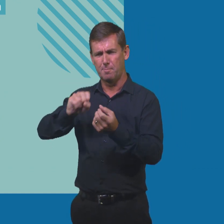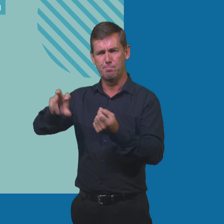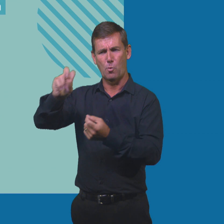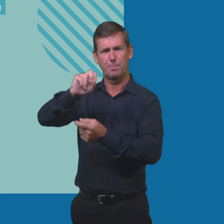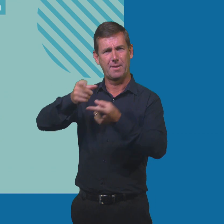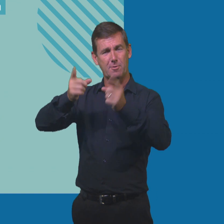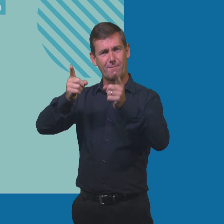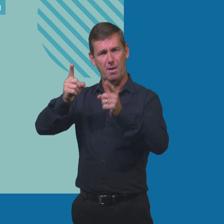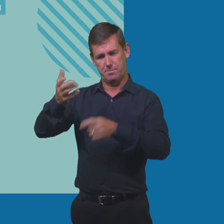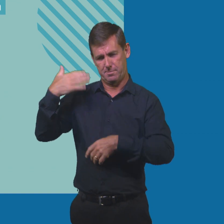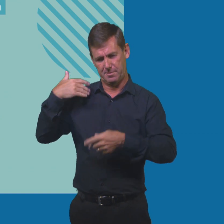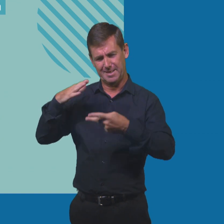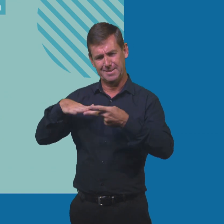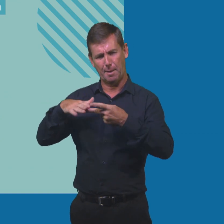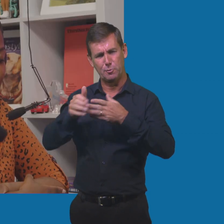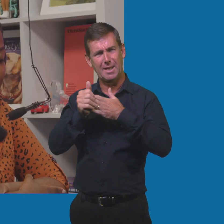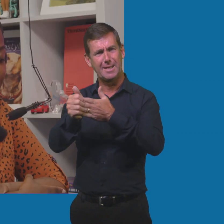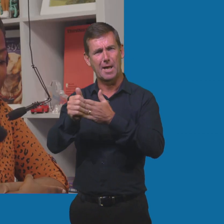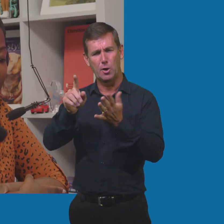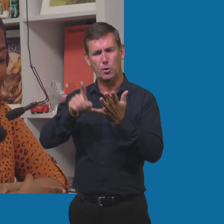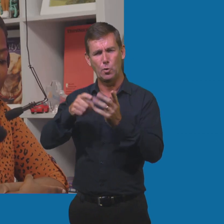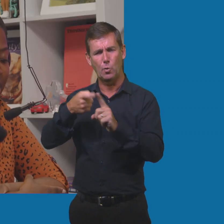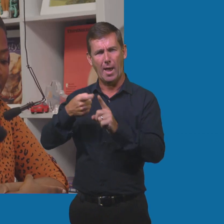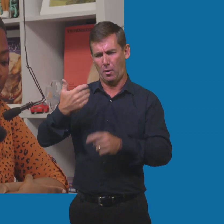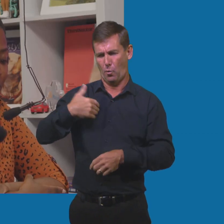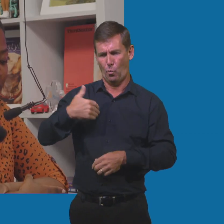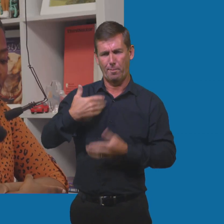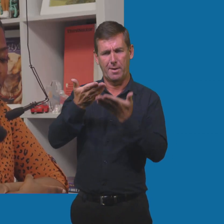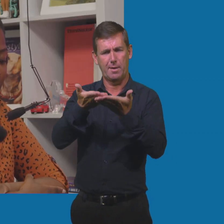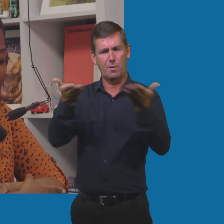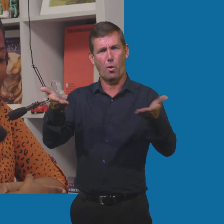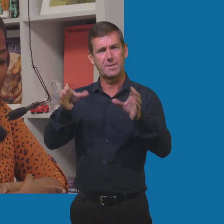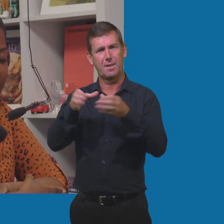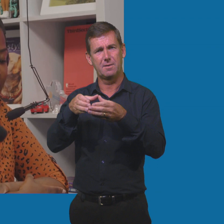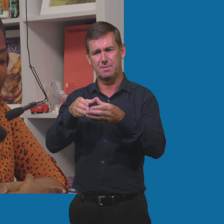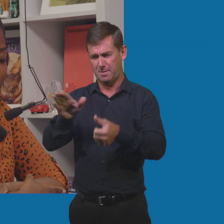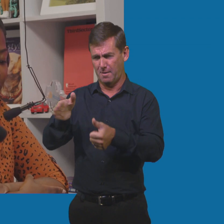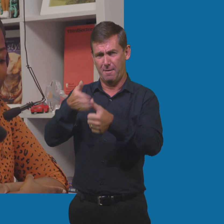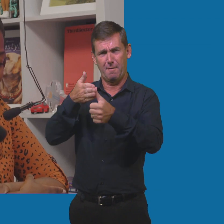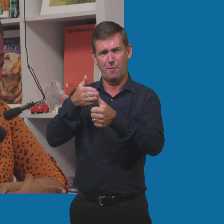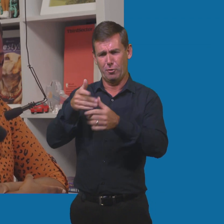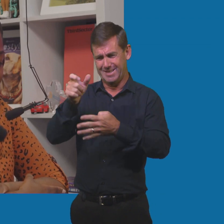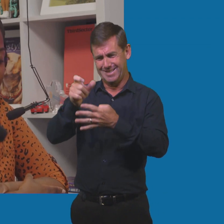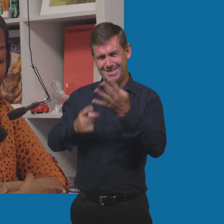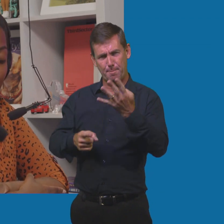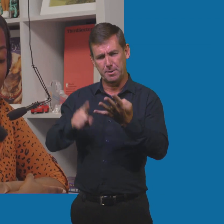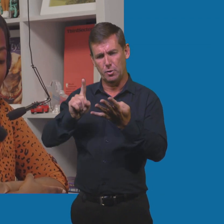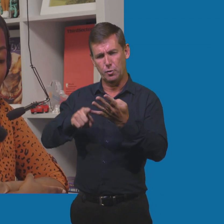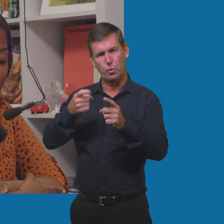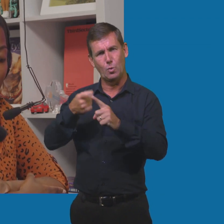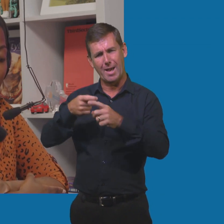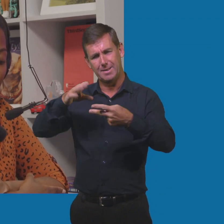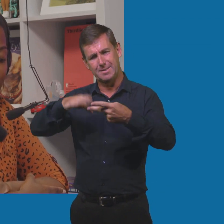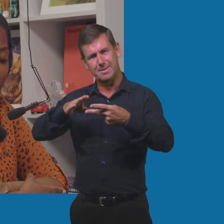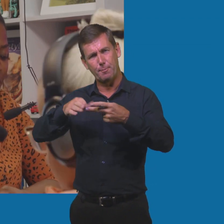Leader of the UK Women's Equality Party. She was the first visibly disabled political party Deputy Leader in UK history, and she was